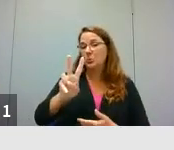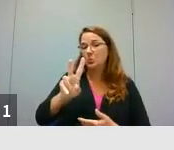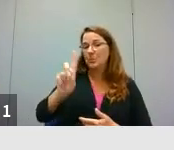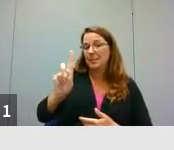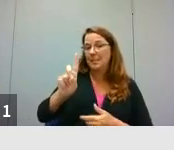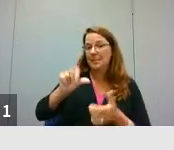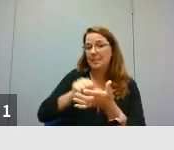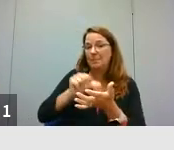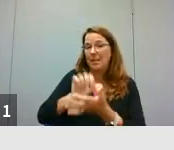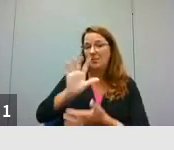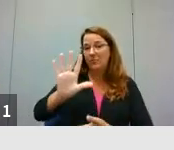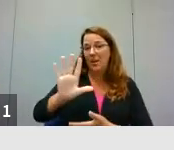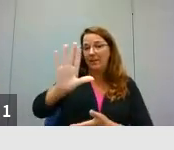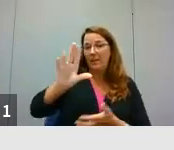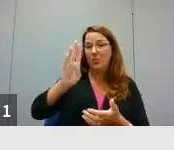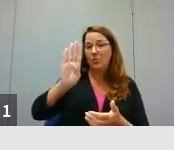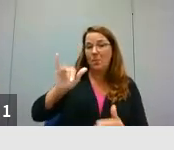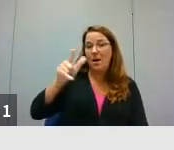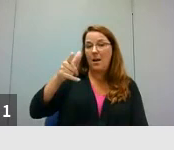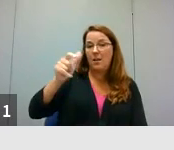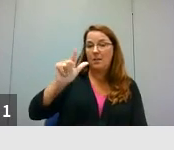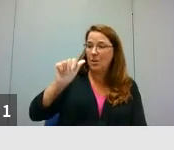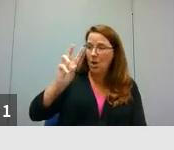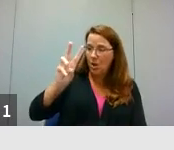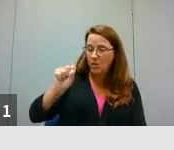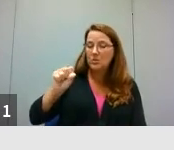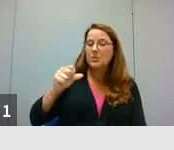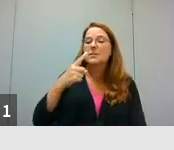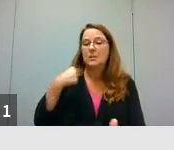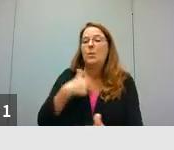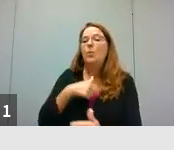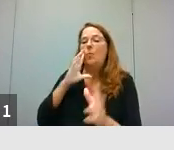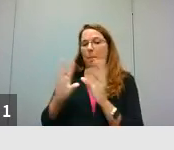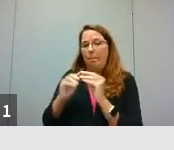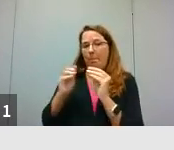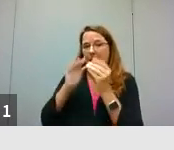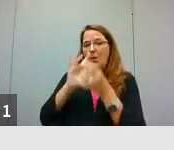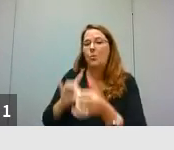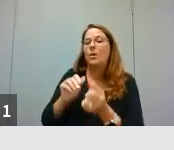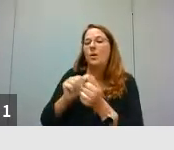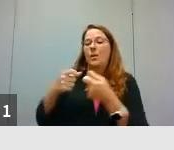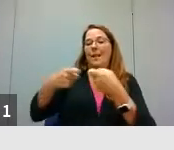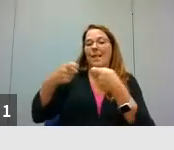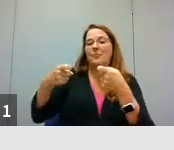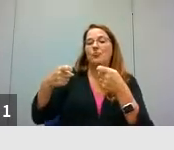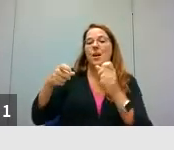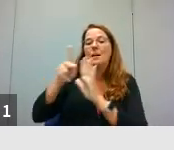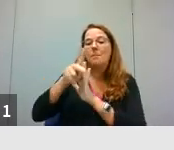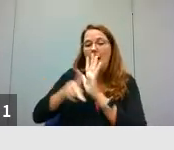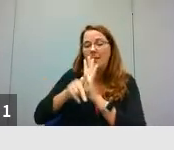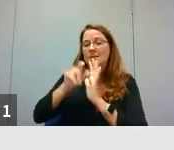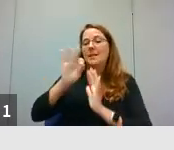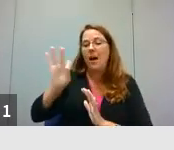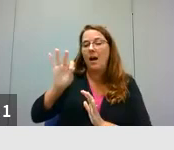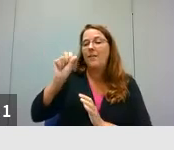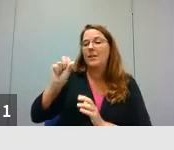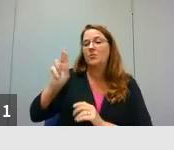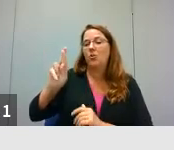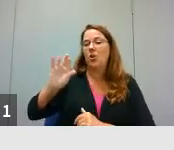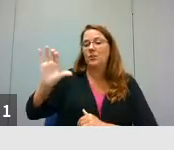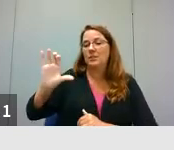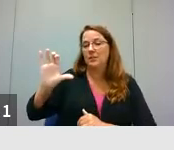5 of your bylaws is where it says that we will meet according to the electronic policy of the